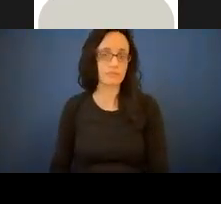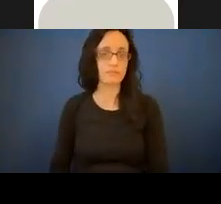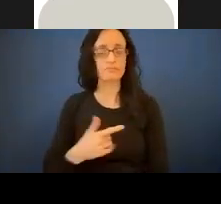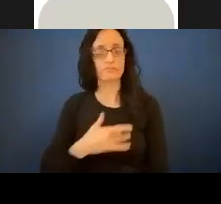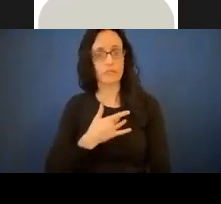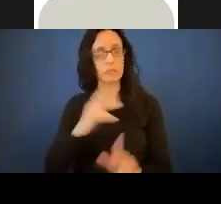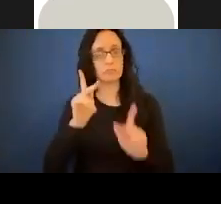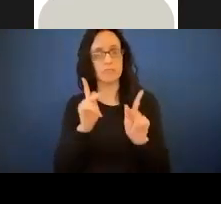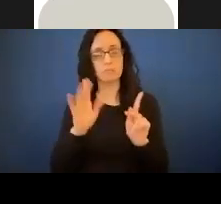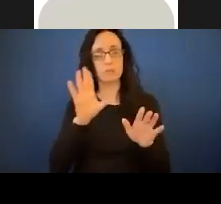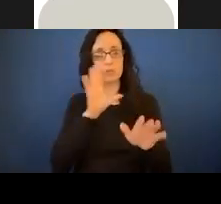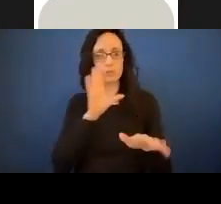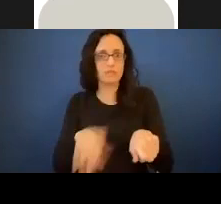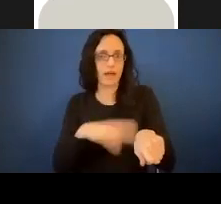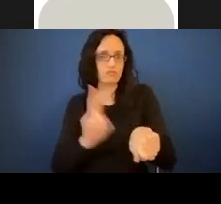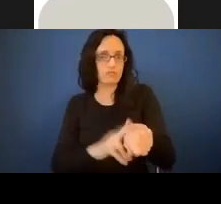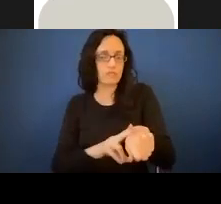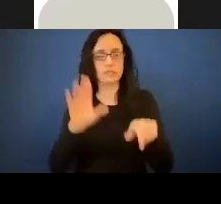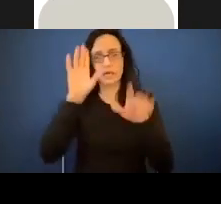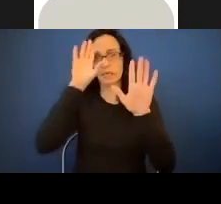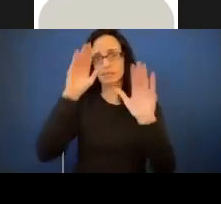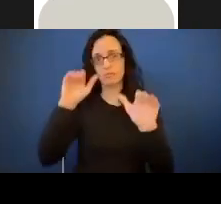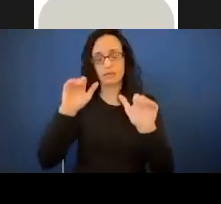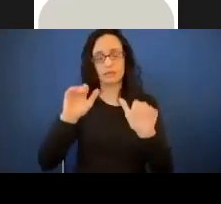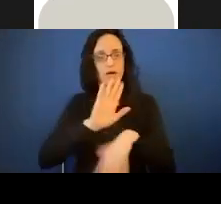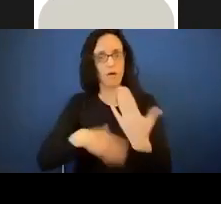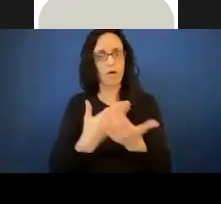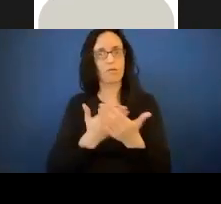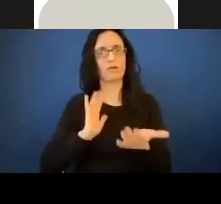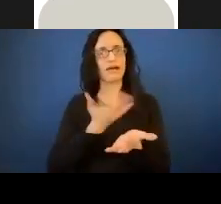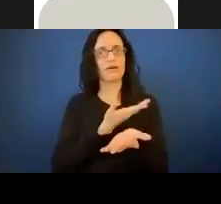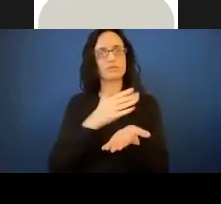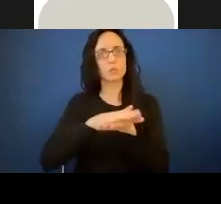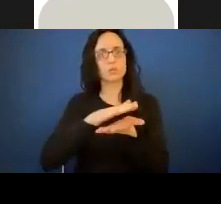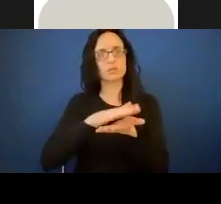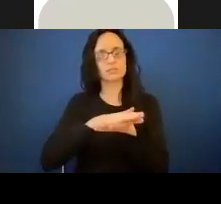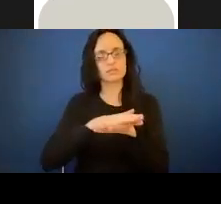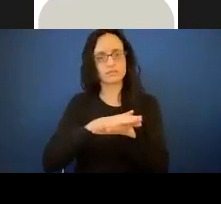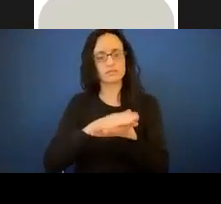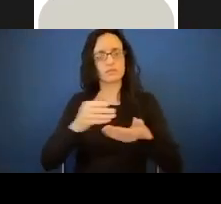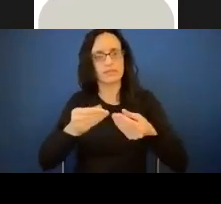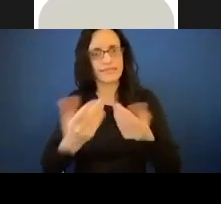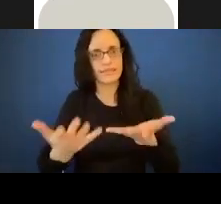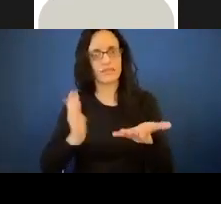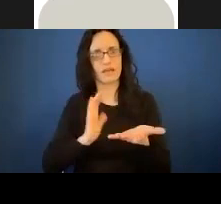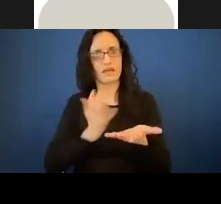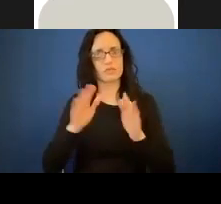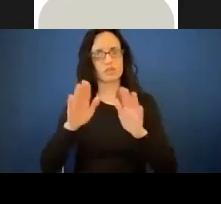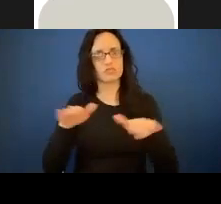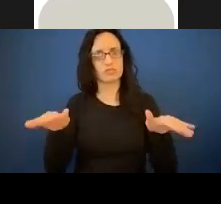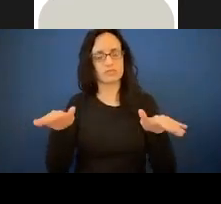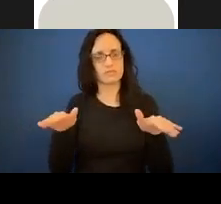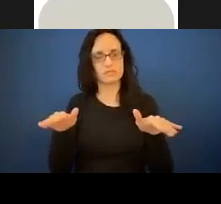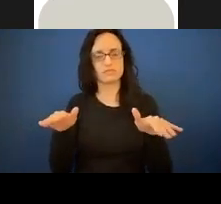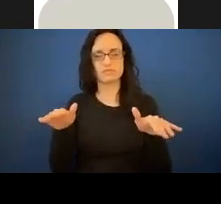naturally expect that all of our schools are giving our children